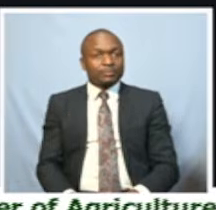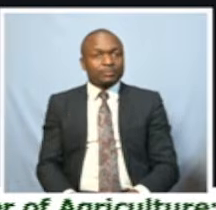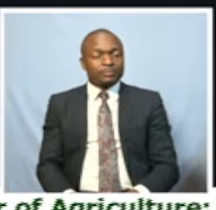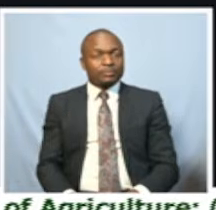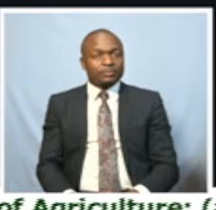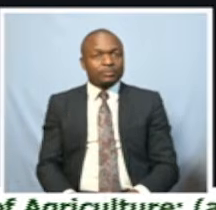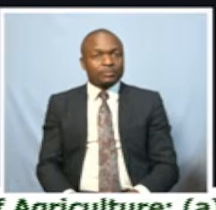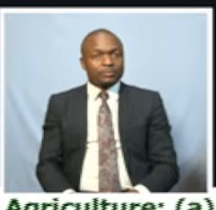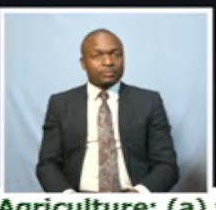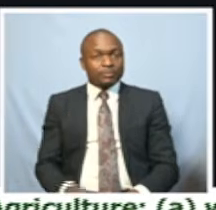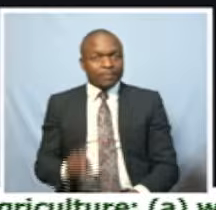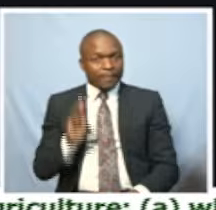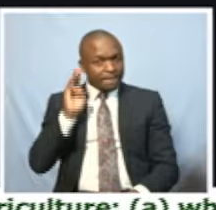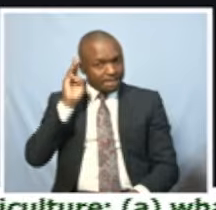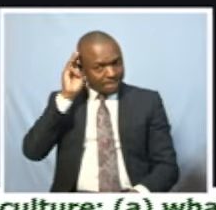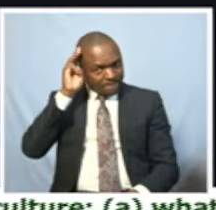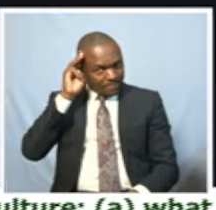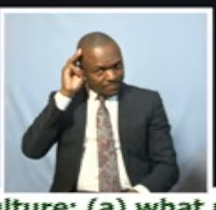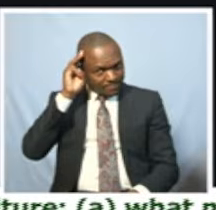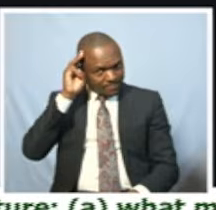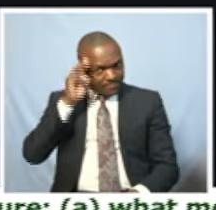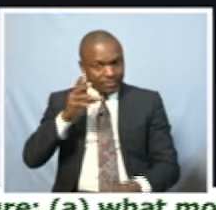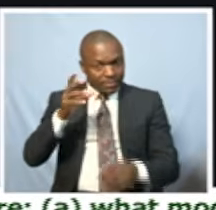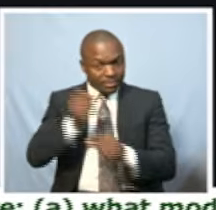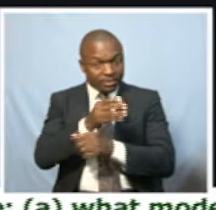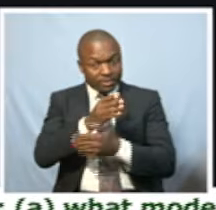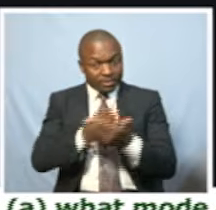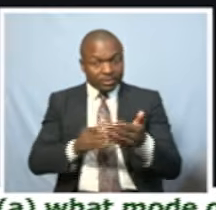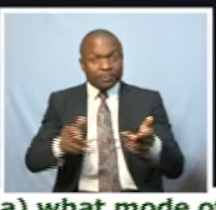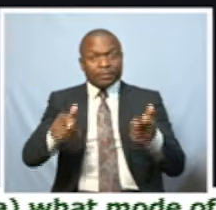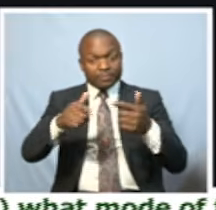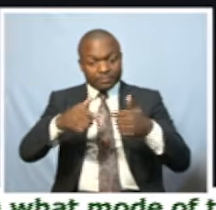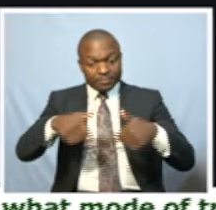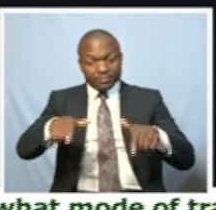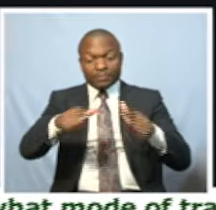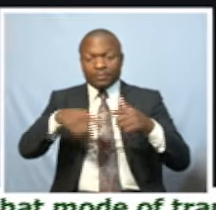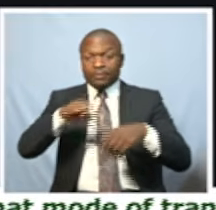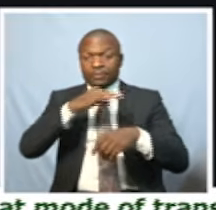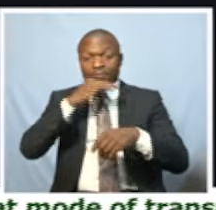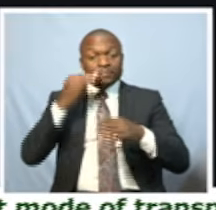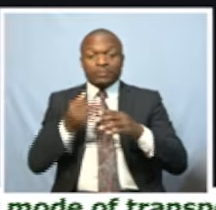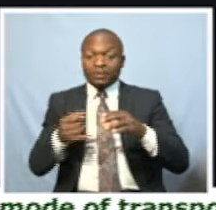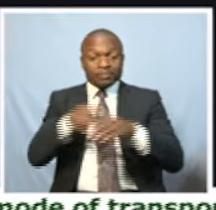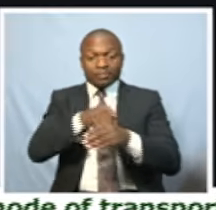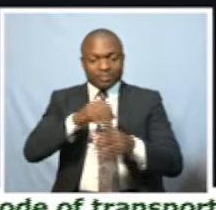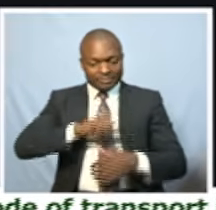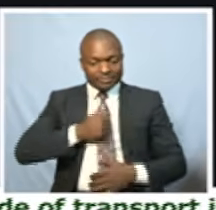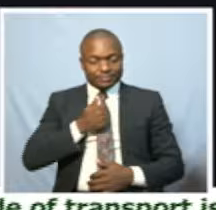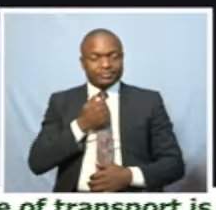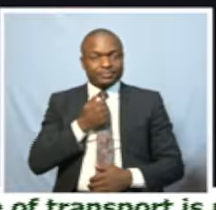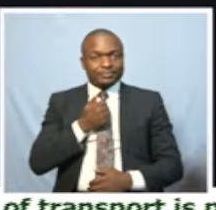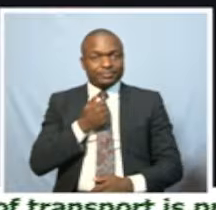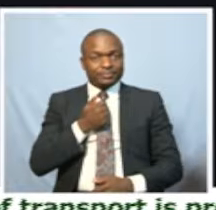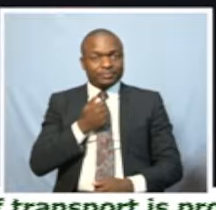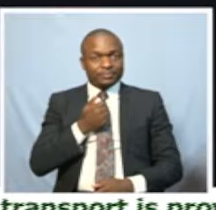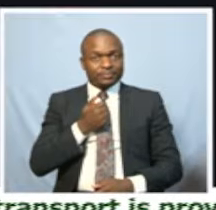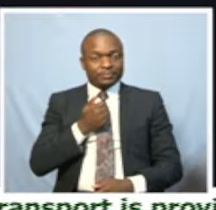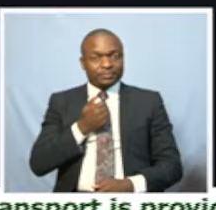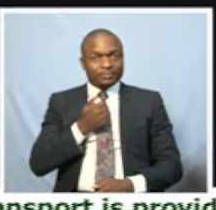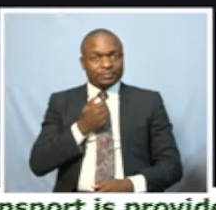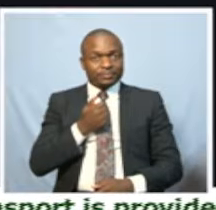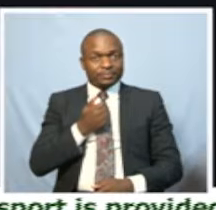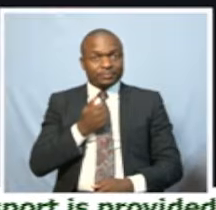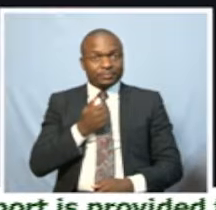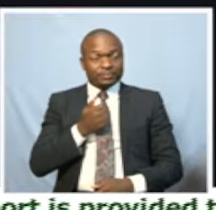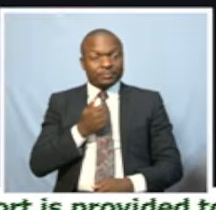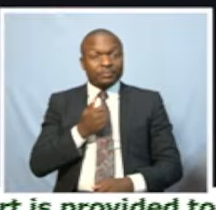ministry willing to get some of the local farmers, who include me, who are breeding